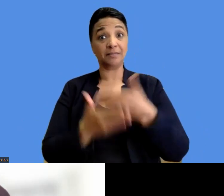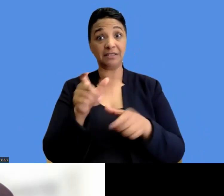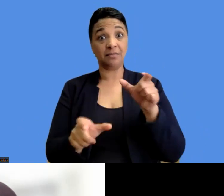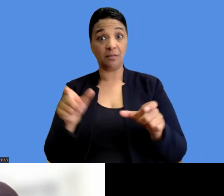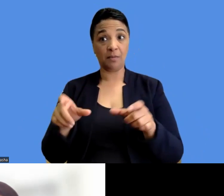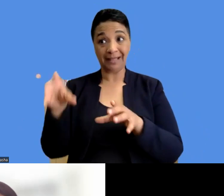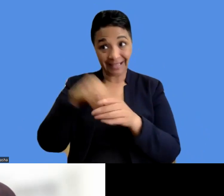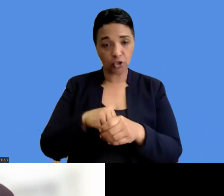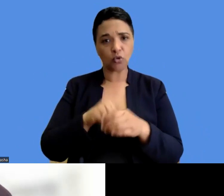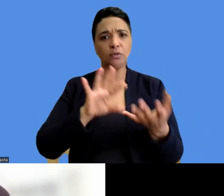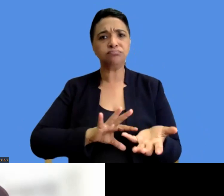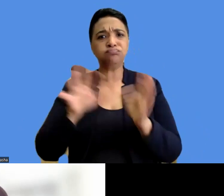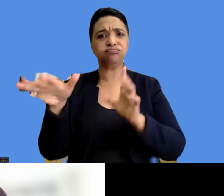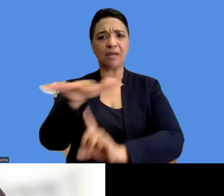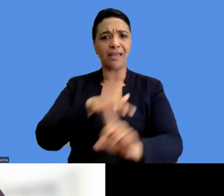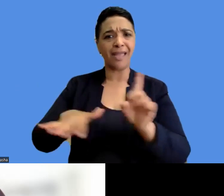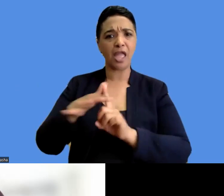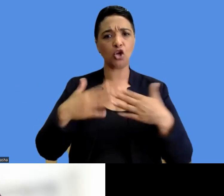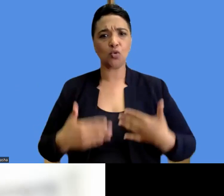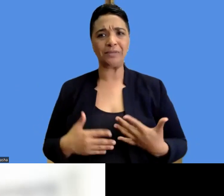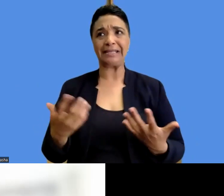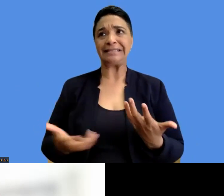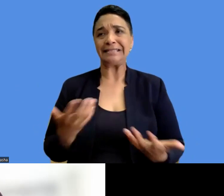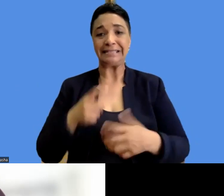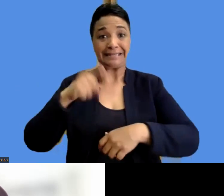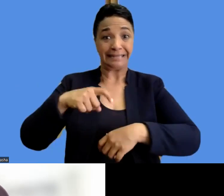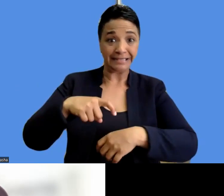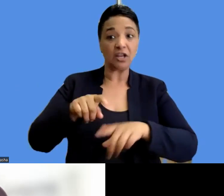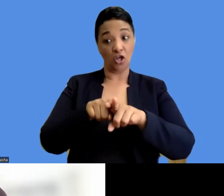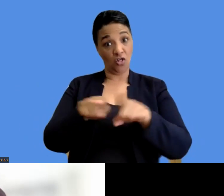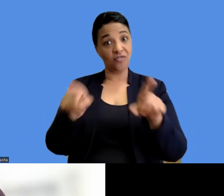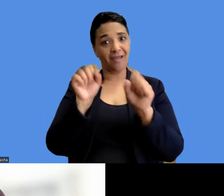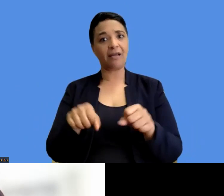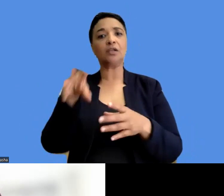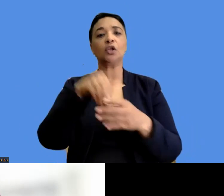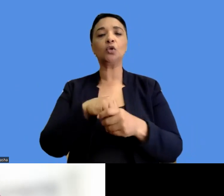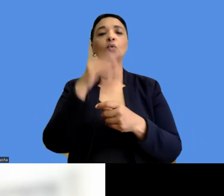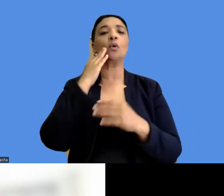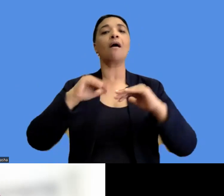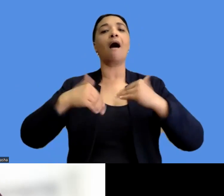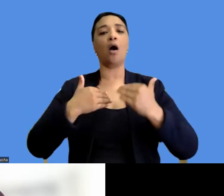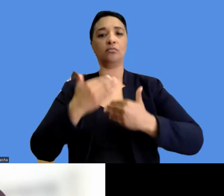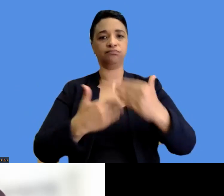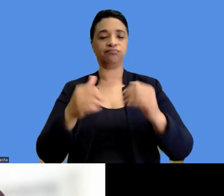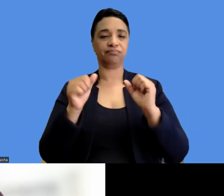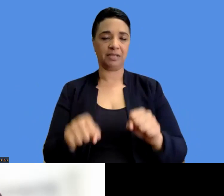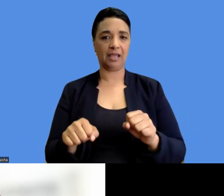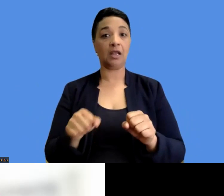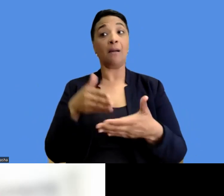to contribute to their communities, and we need to help to break down barriers to enable that. Thank you very much.